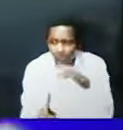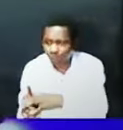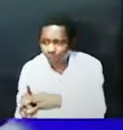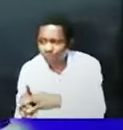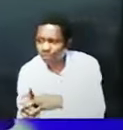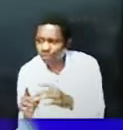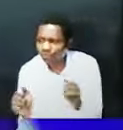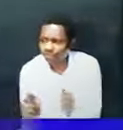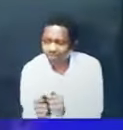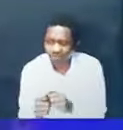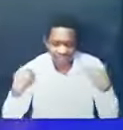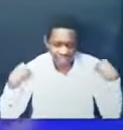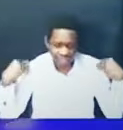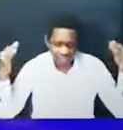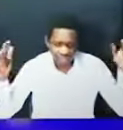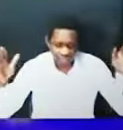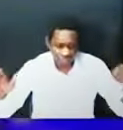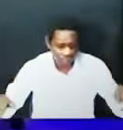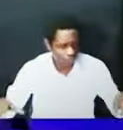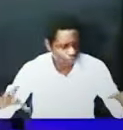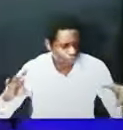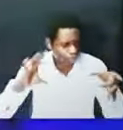with the angel,